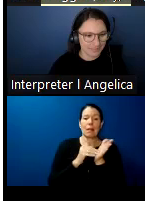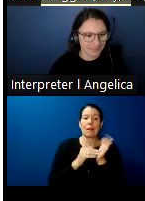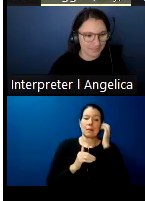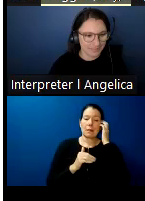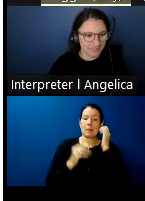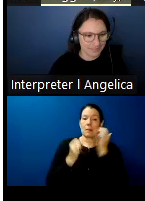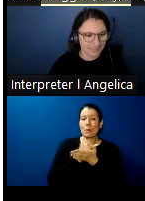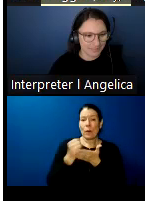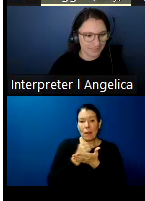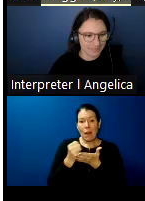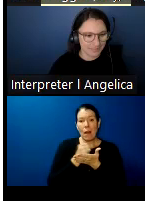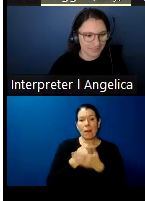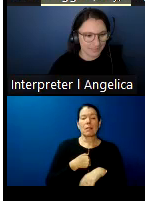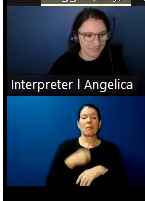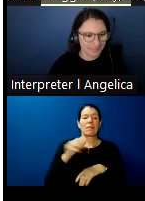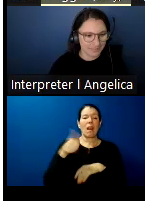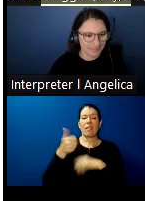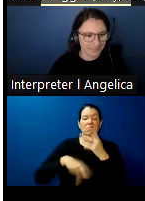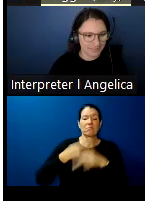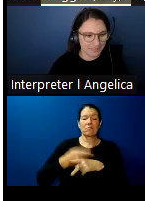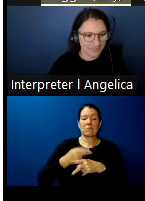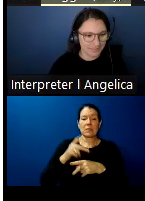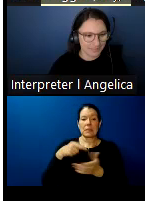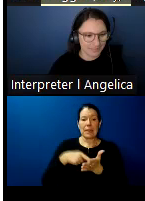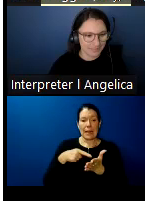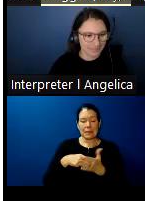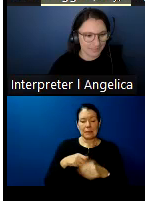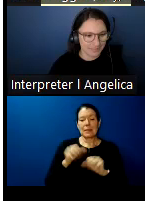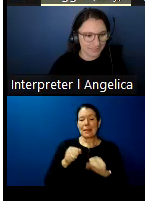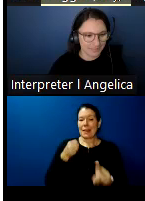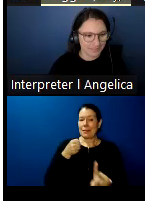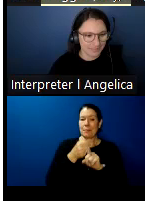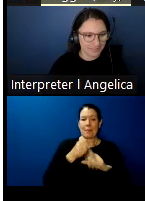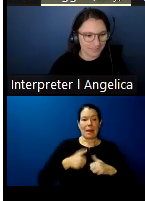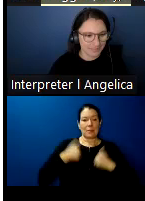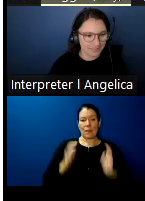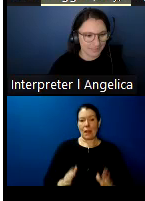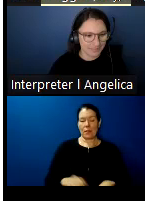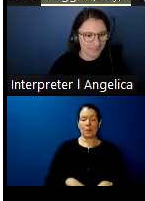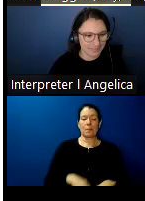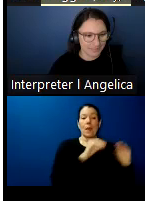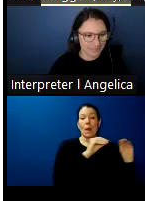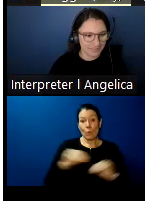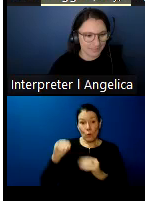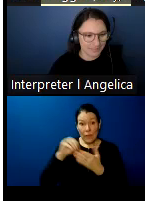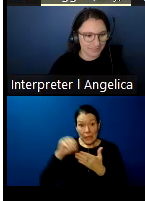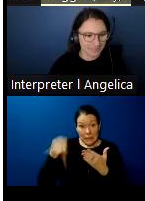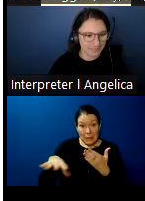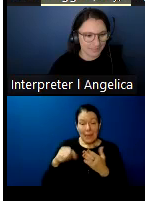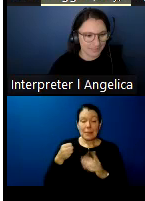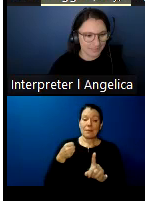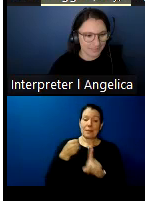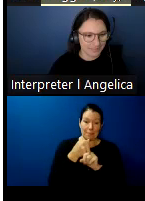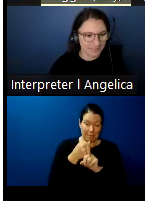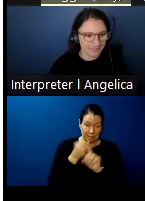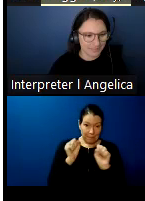credit card debt or other debt, that can impact a survivor. Moving expenses can impact a